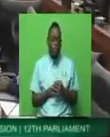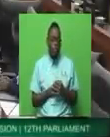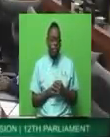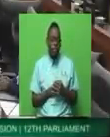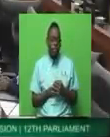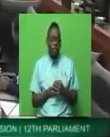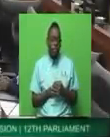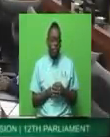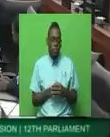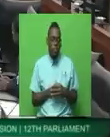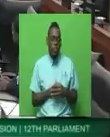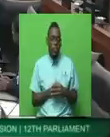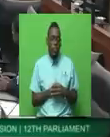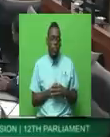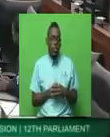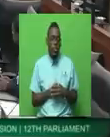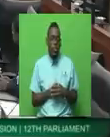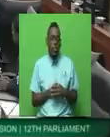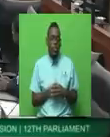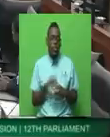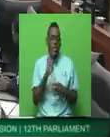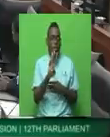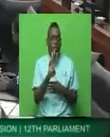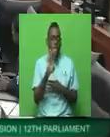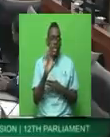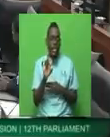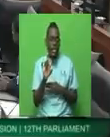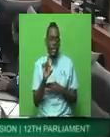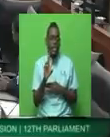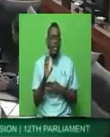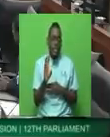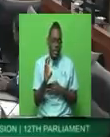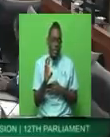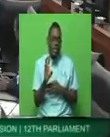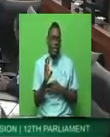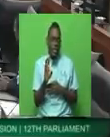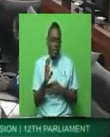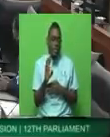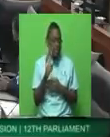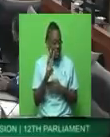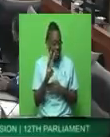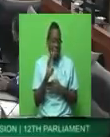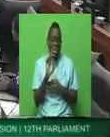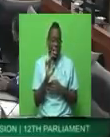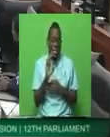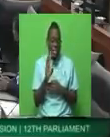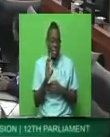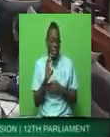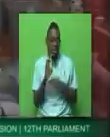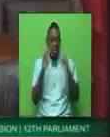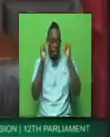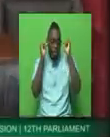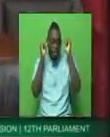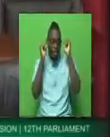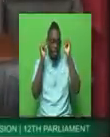Speaker, 48-6. The member of Parliament for San Fernando East was clear to state that it was his personal opinion. Okay.